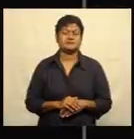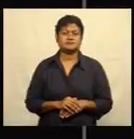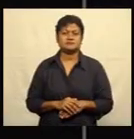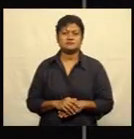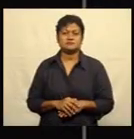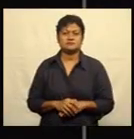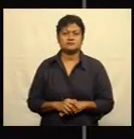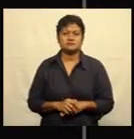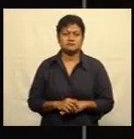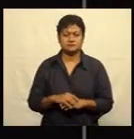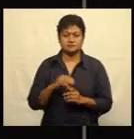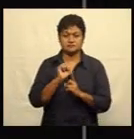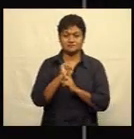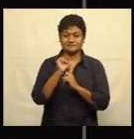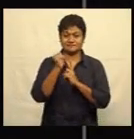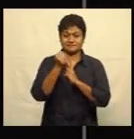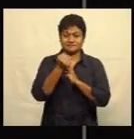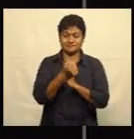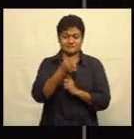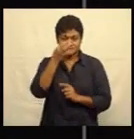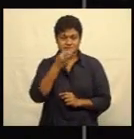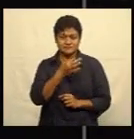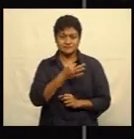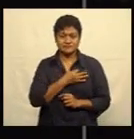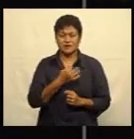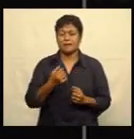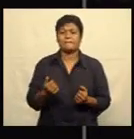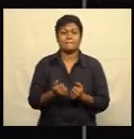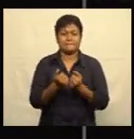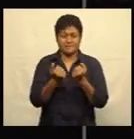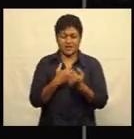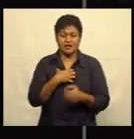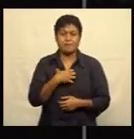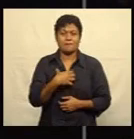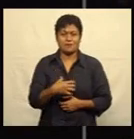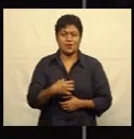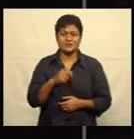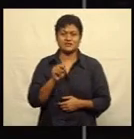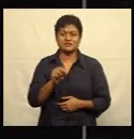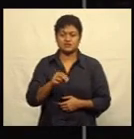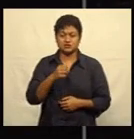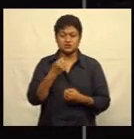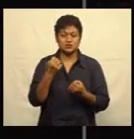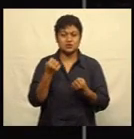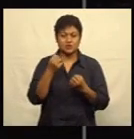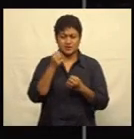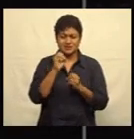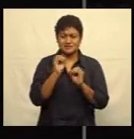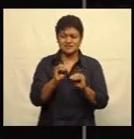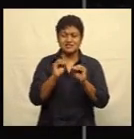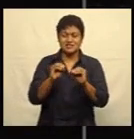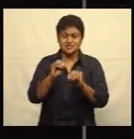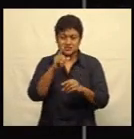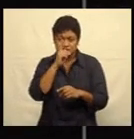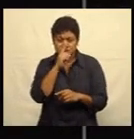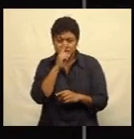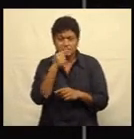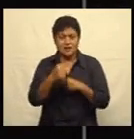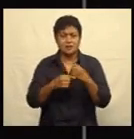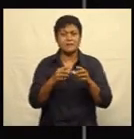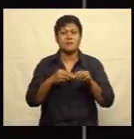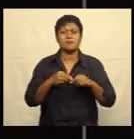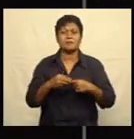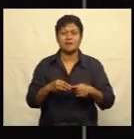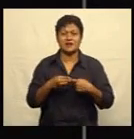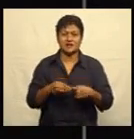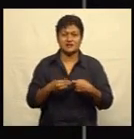An environmentalist believes a lot more is needed to educate the people on harmful effects of plastic. Despite numerous campaigns